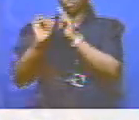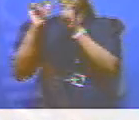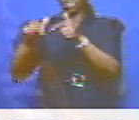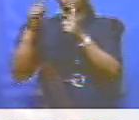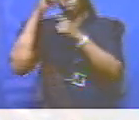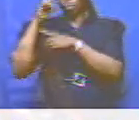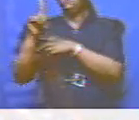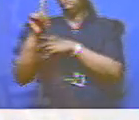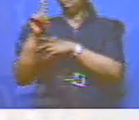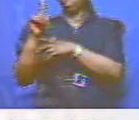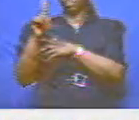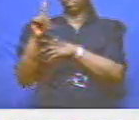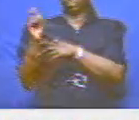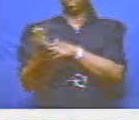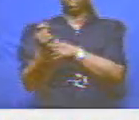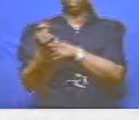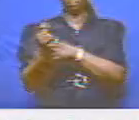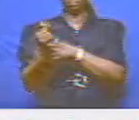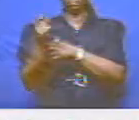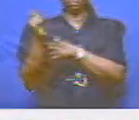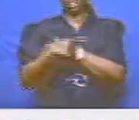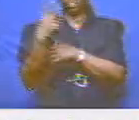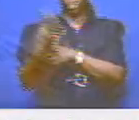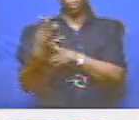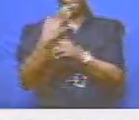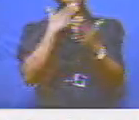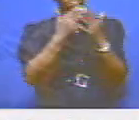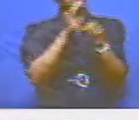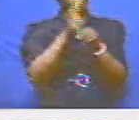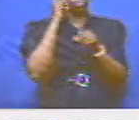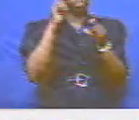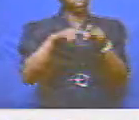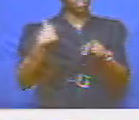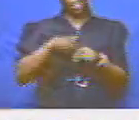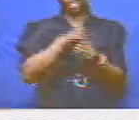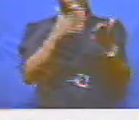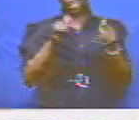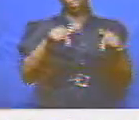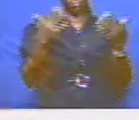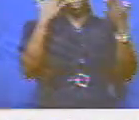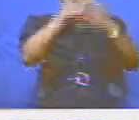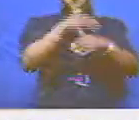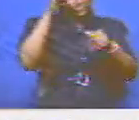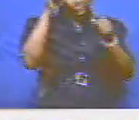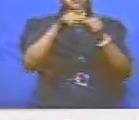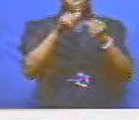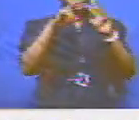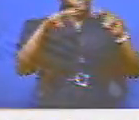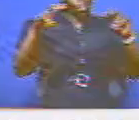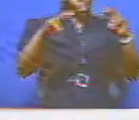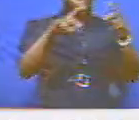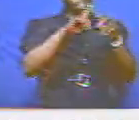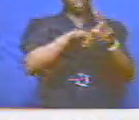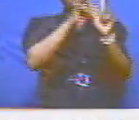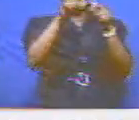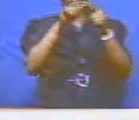coaches. Okay. Thank you very much, Bruno Reginald, for, of course, joining us here tonight. And remember, we shall actually check in when it comes to the national